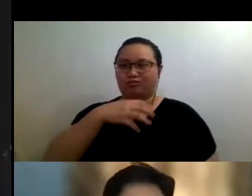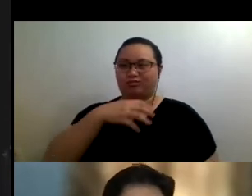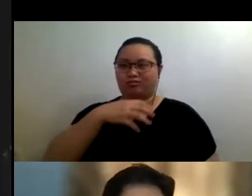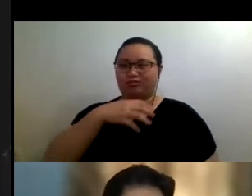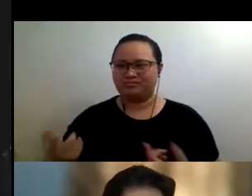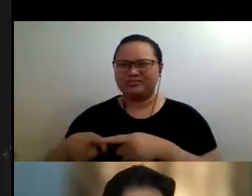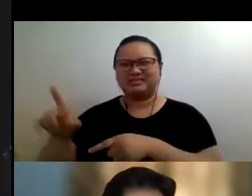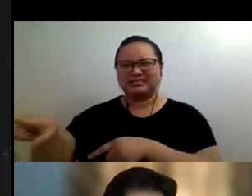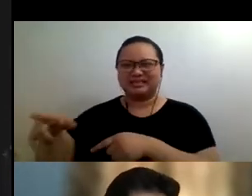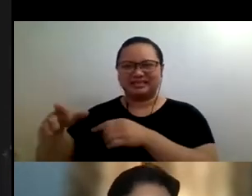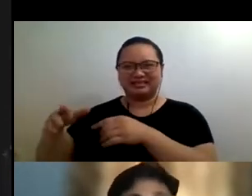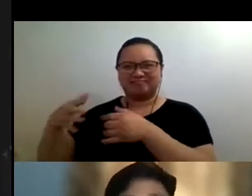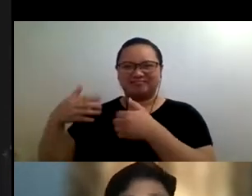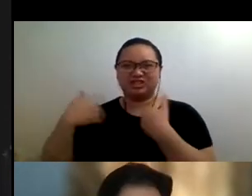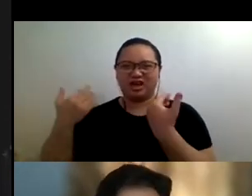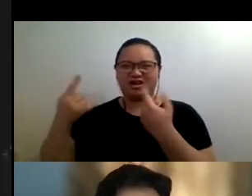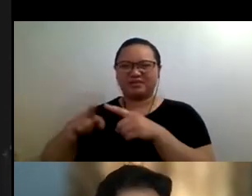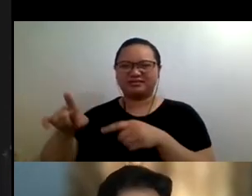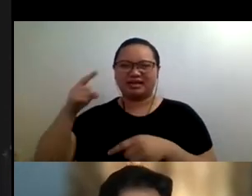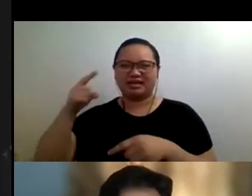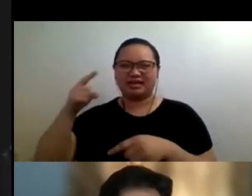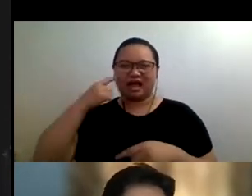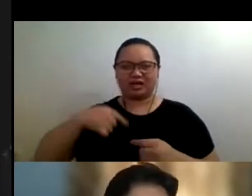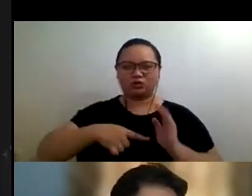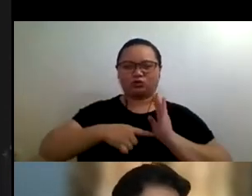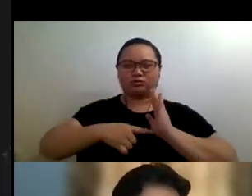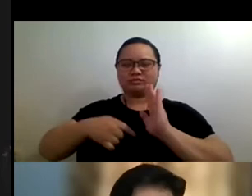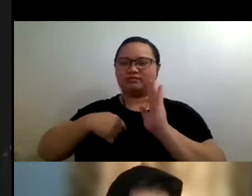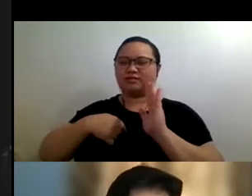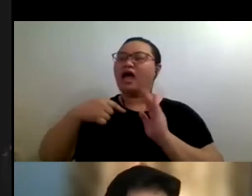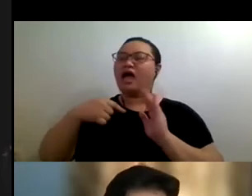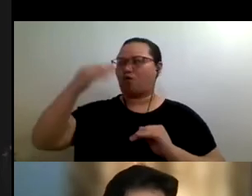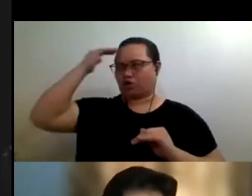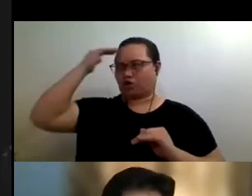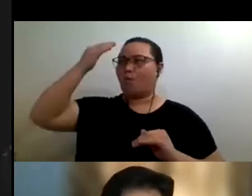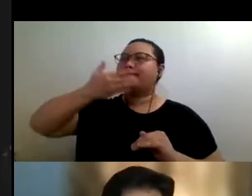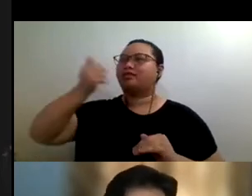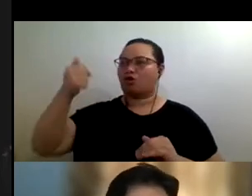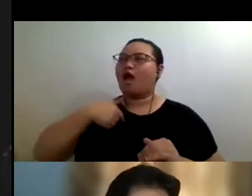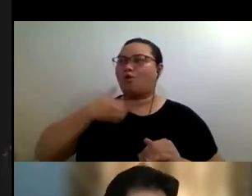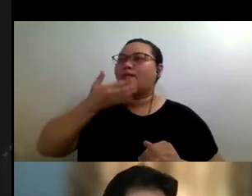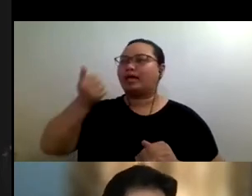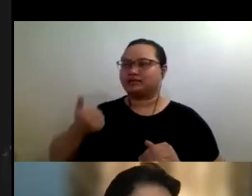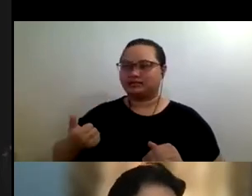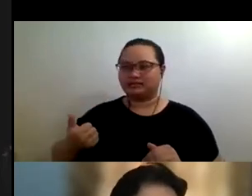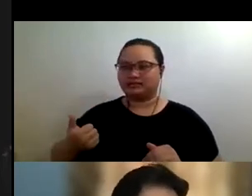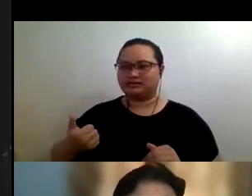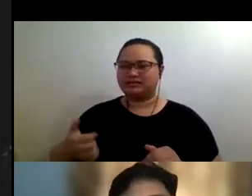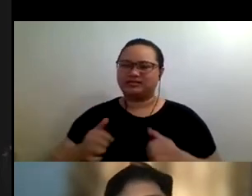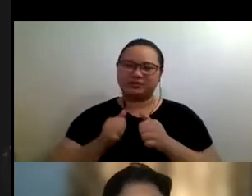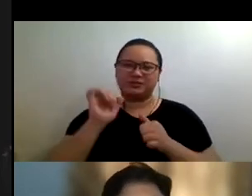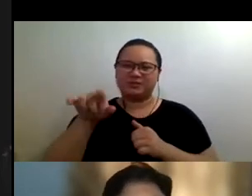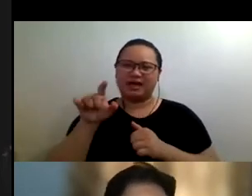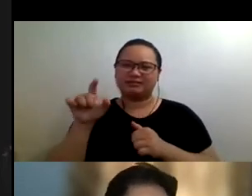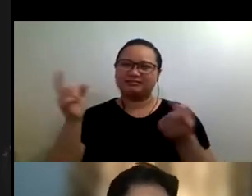years younger that, hey, I know better. I was overcompensating, and that meant na I slid too far away and